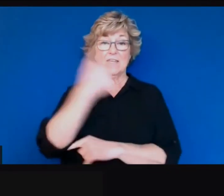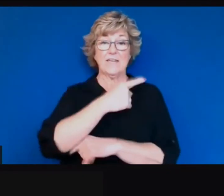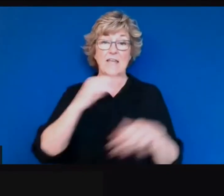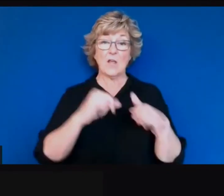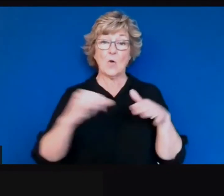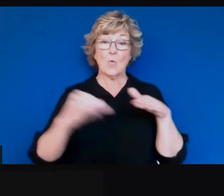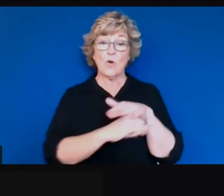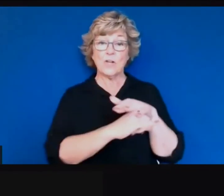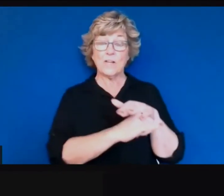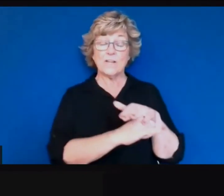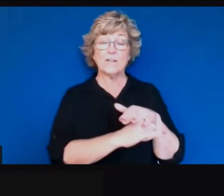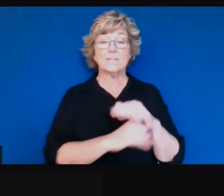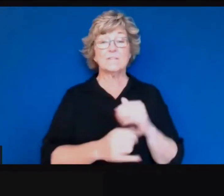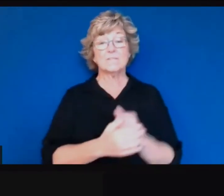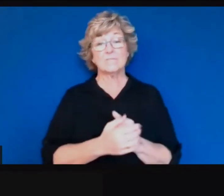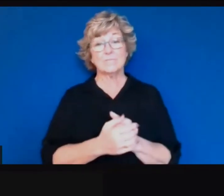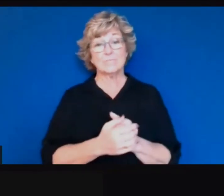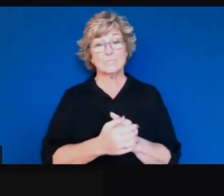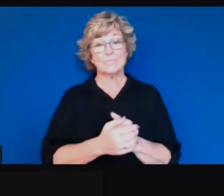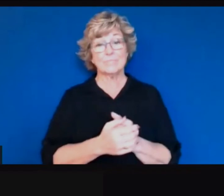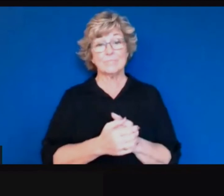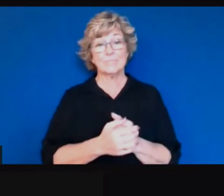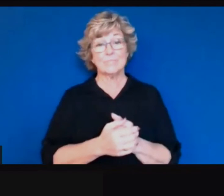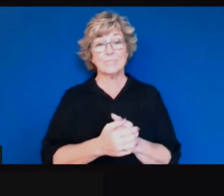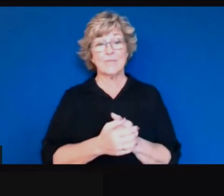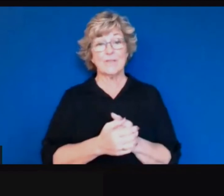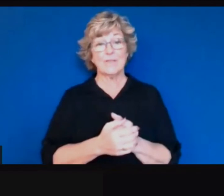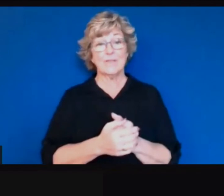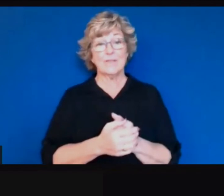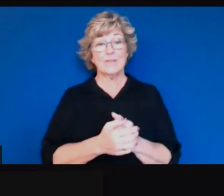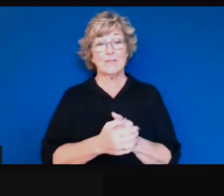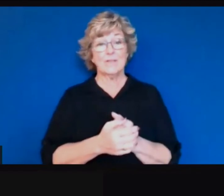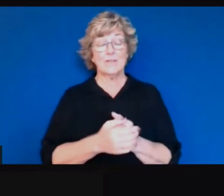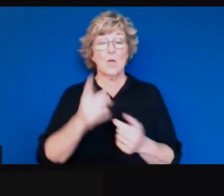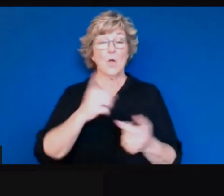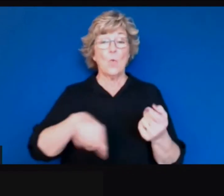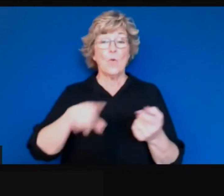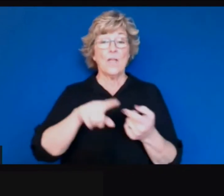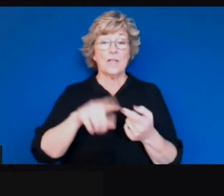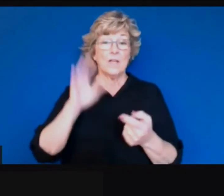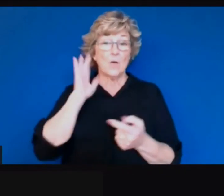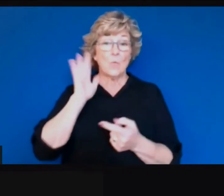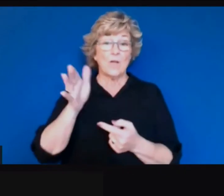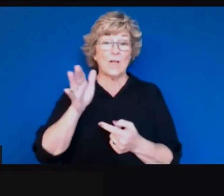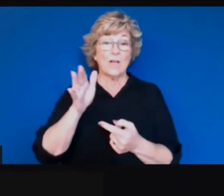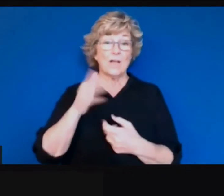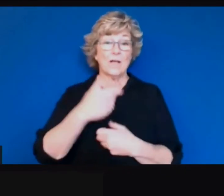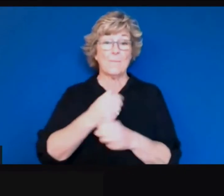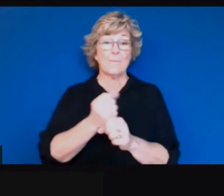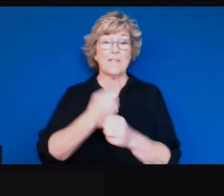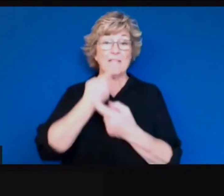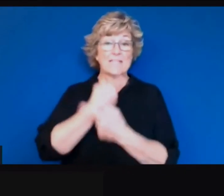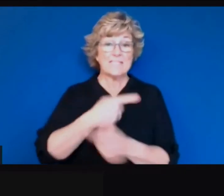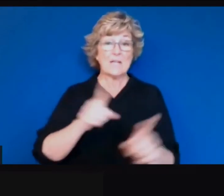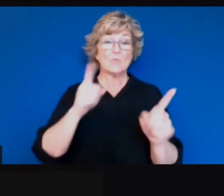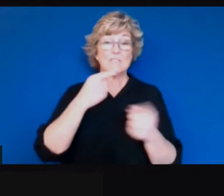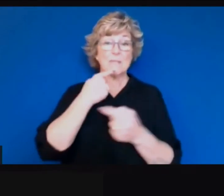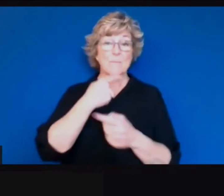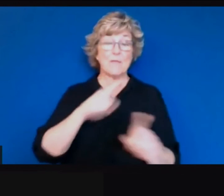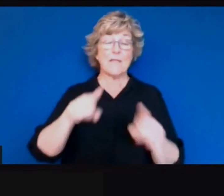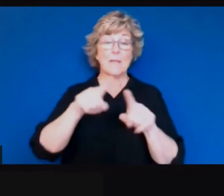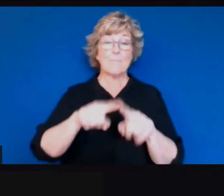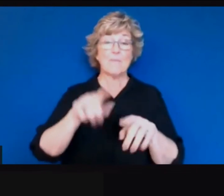relates to the issue of next statements, or rather when we will be making announcements based